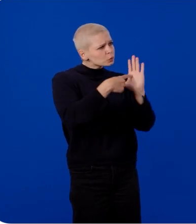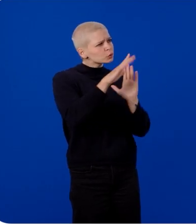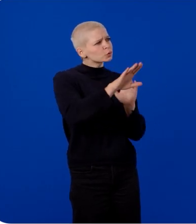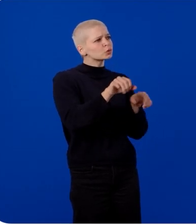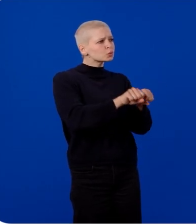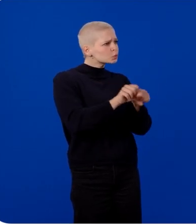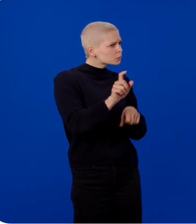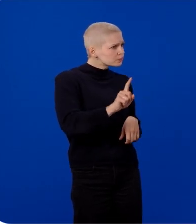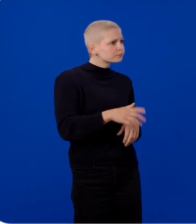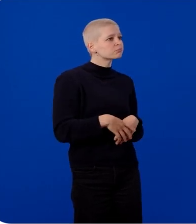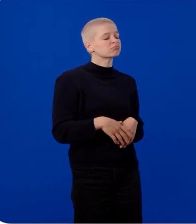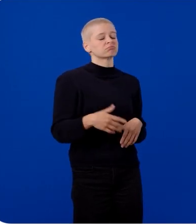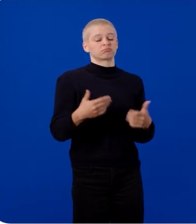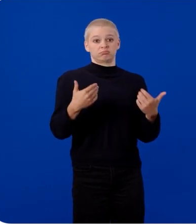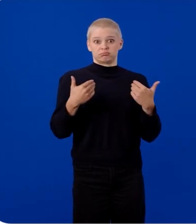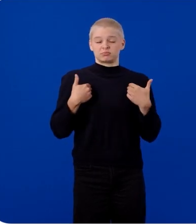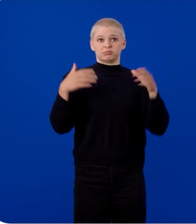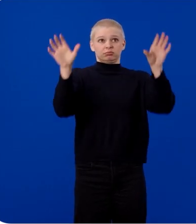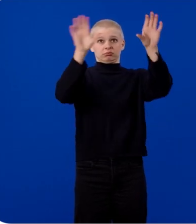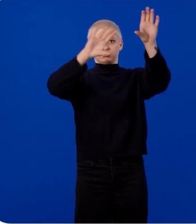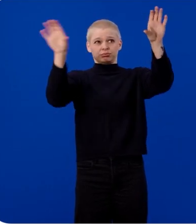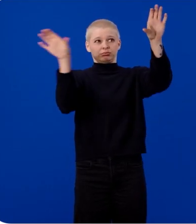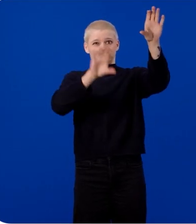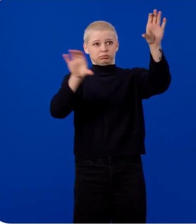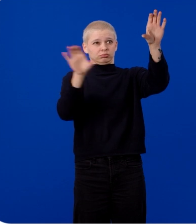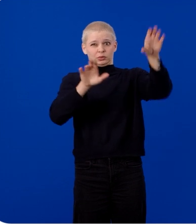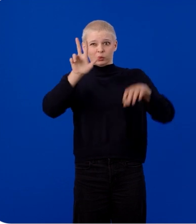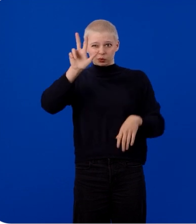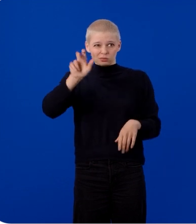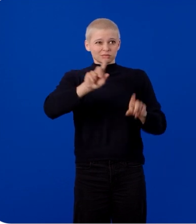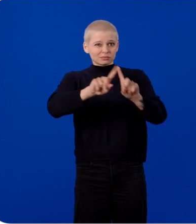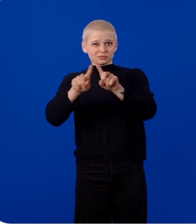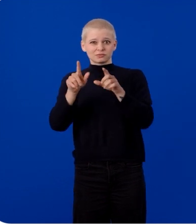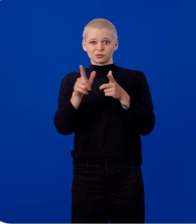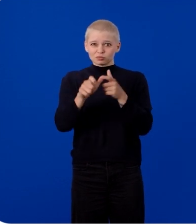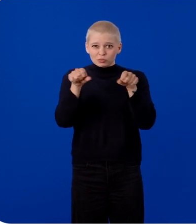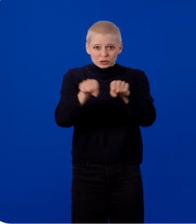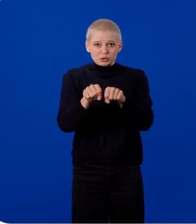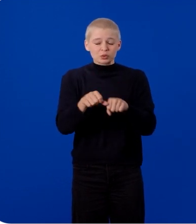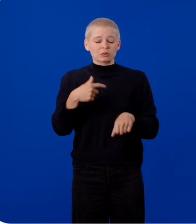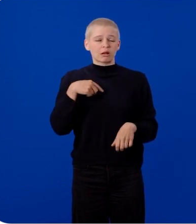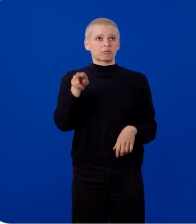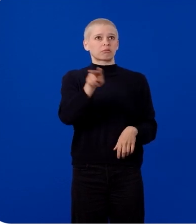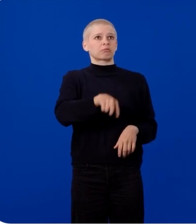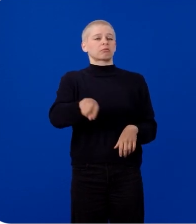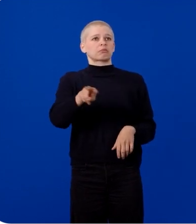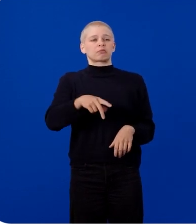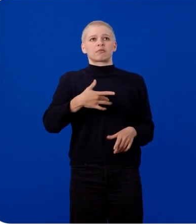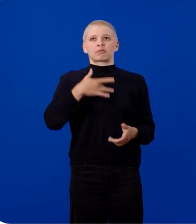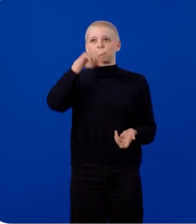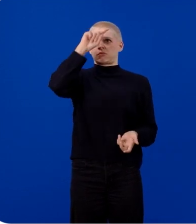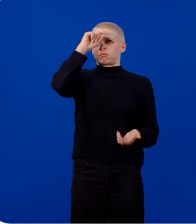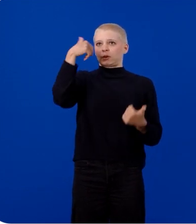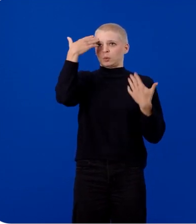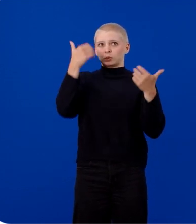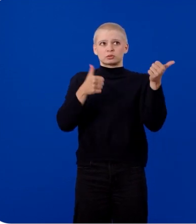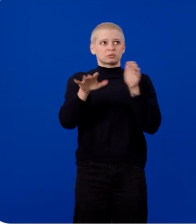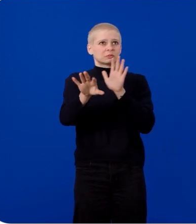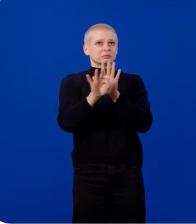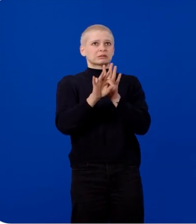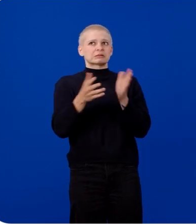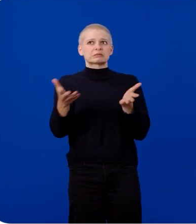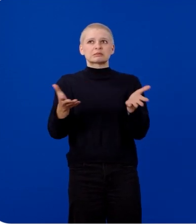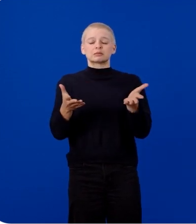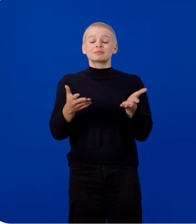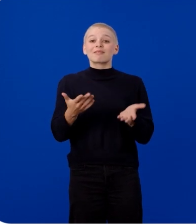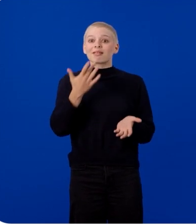to a wall with like 300 running shoes on display. I just stood there dumbfounded, not knowing which shoe to pick.